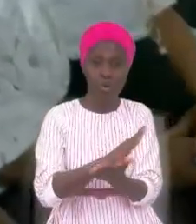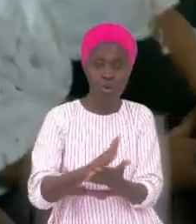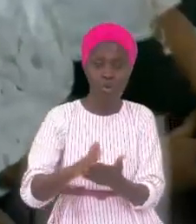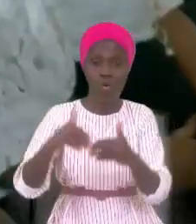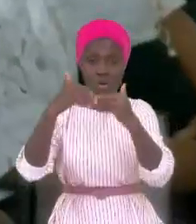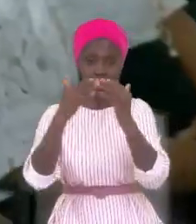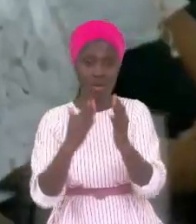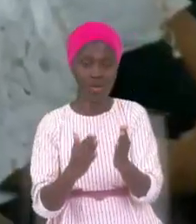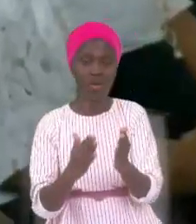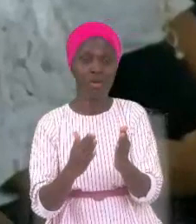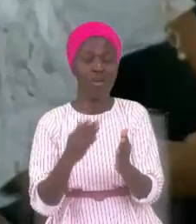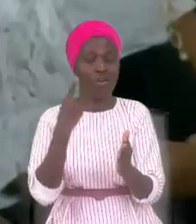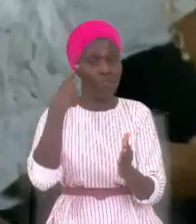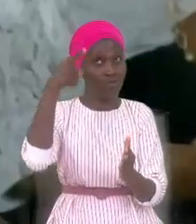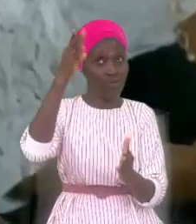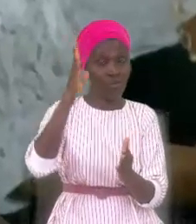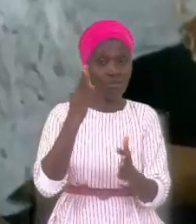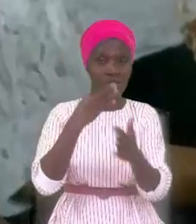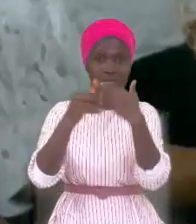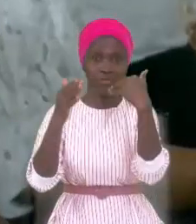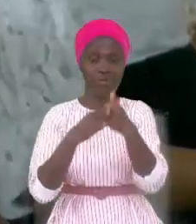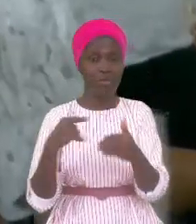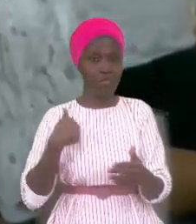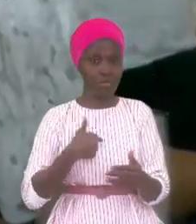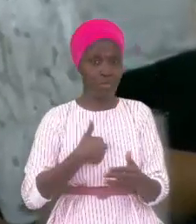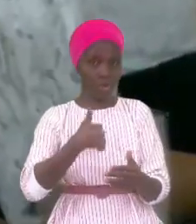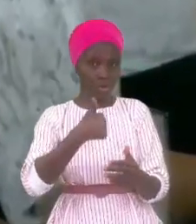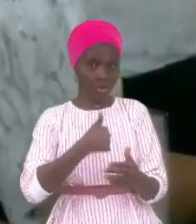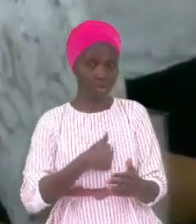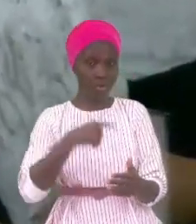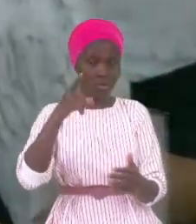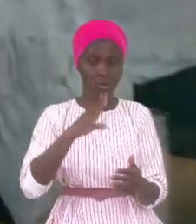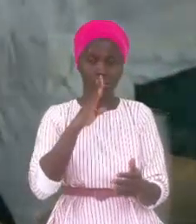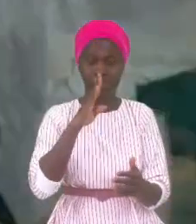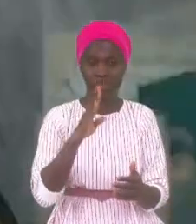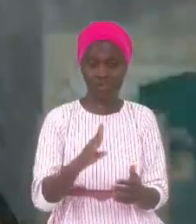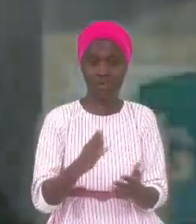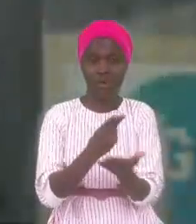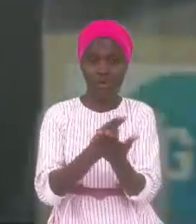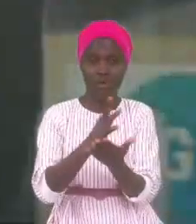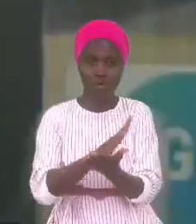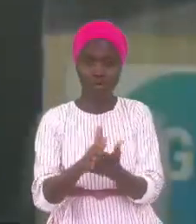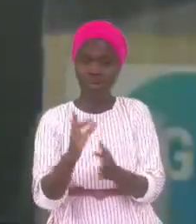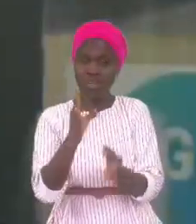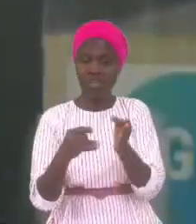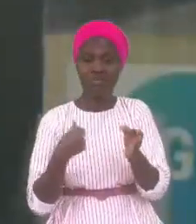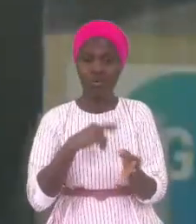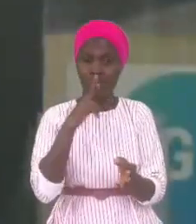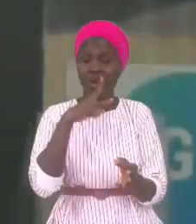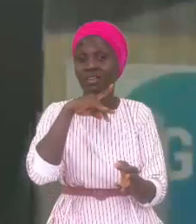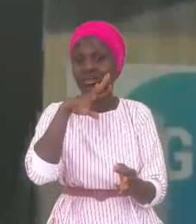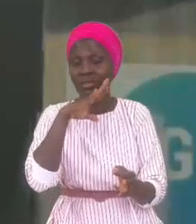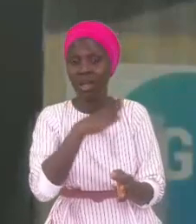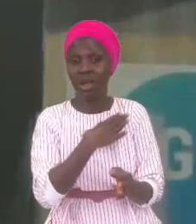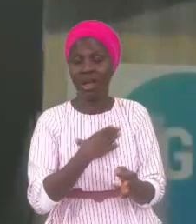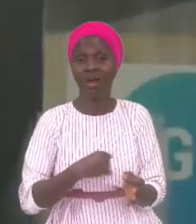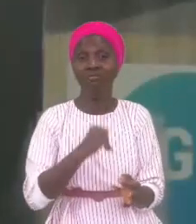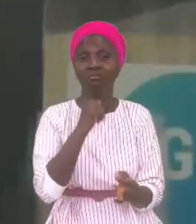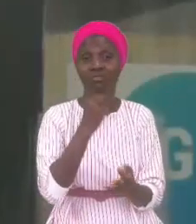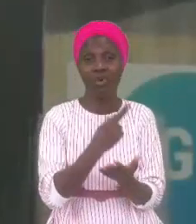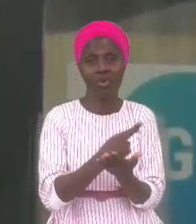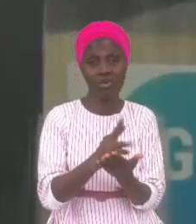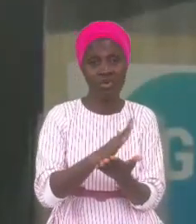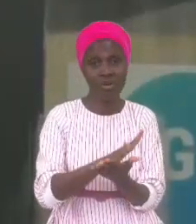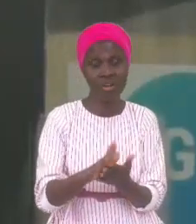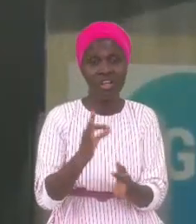ourselves, doing the building, we must be holy. If we're dirty, if we're unrighteous, if we're